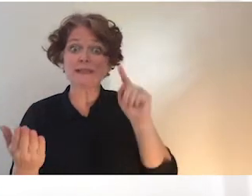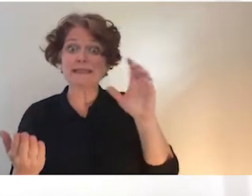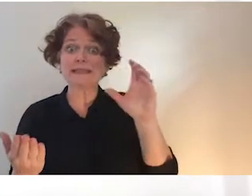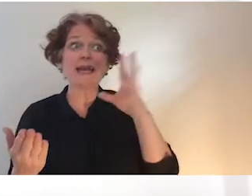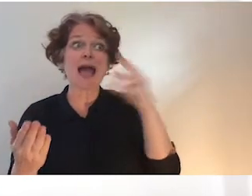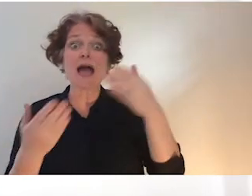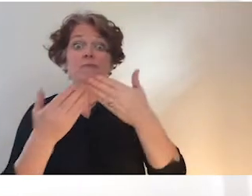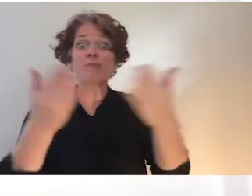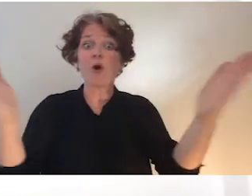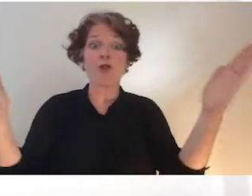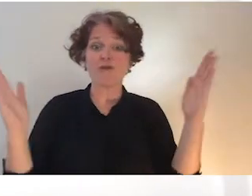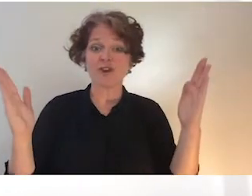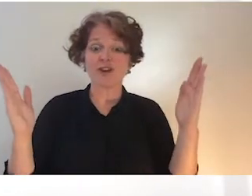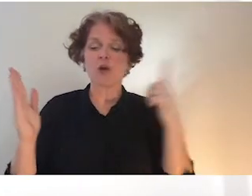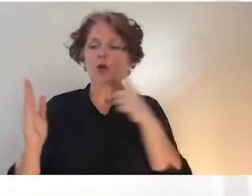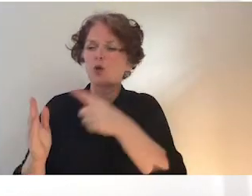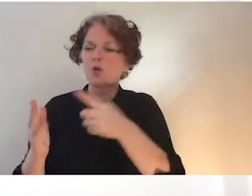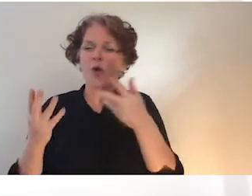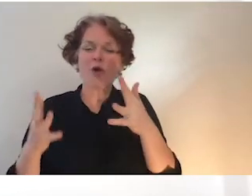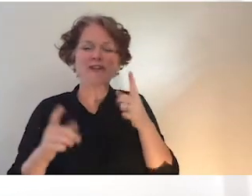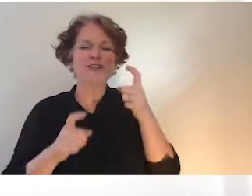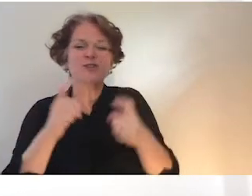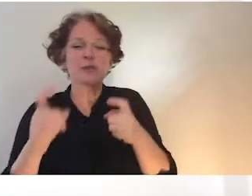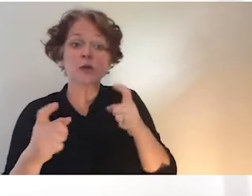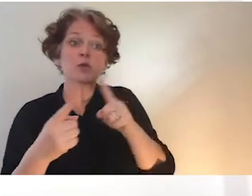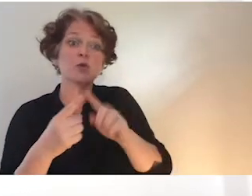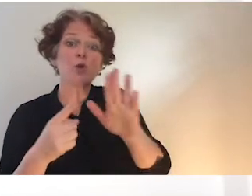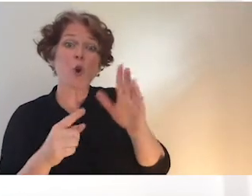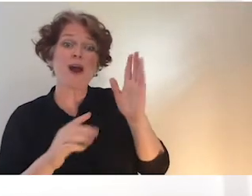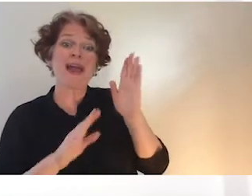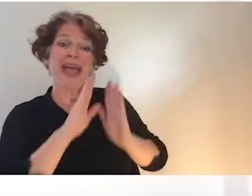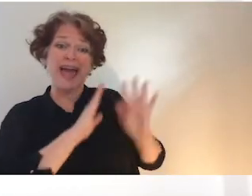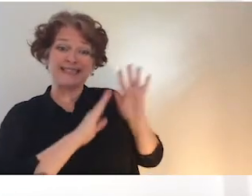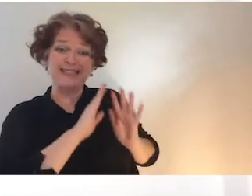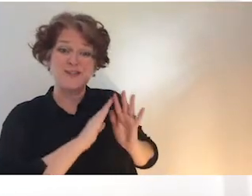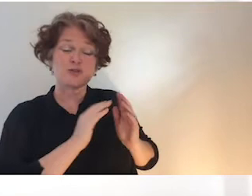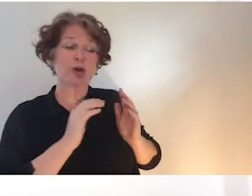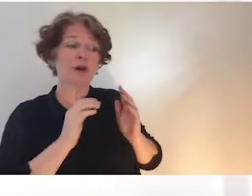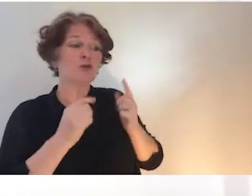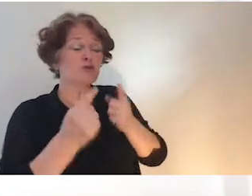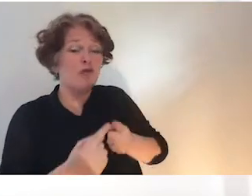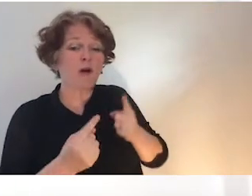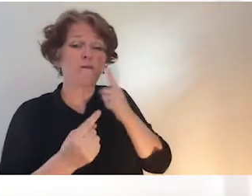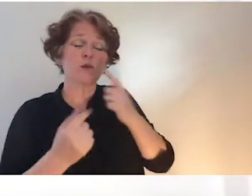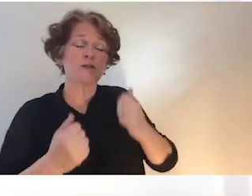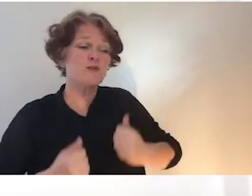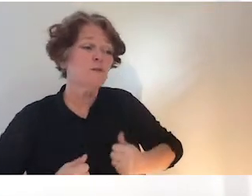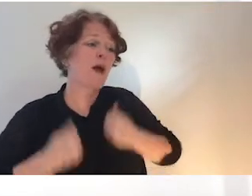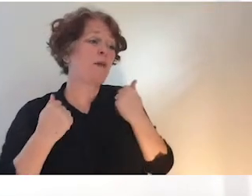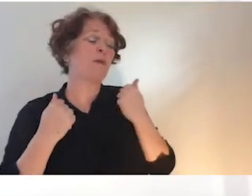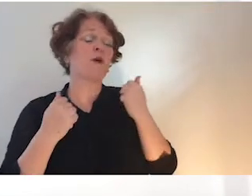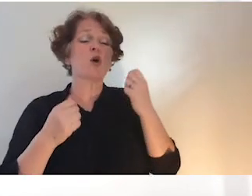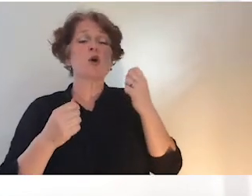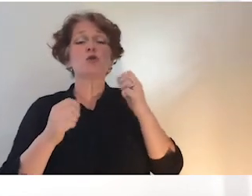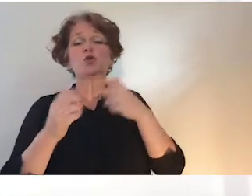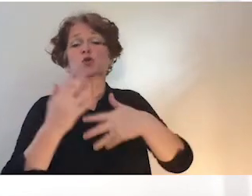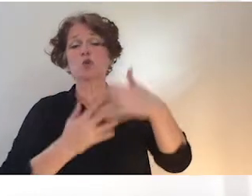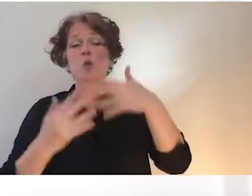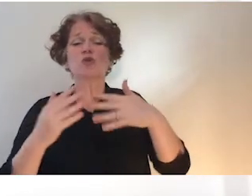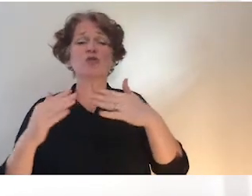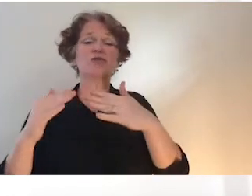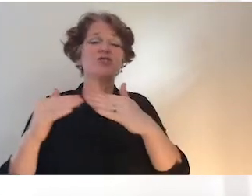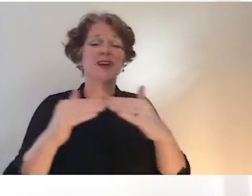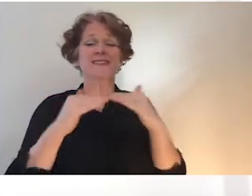beyond. In this way, contributing to your ancestors' struggles for survival, social justice, and